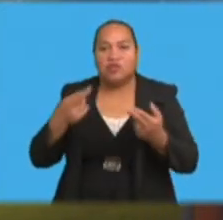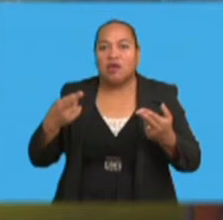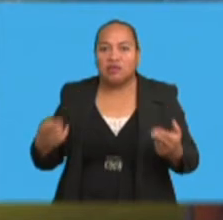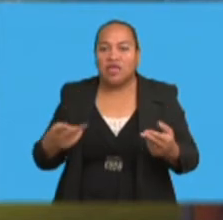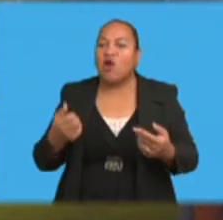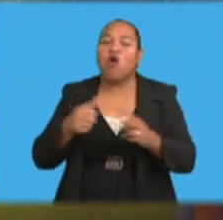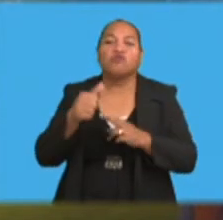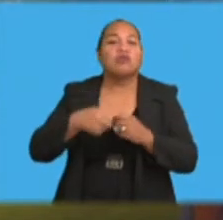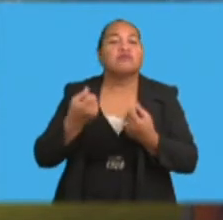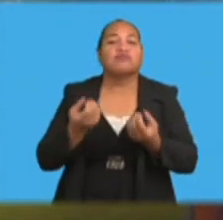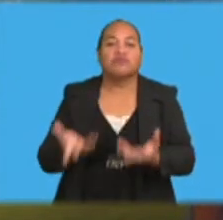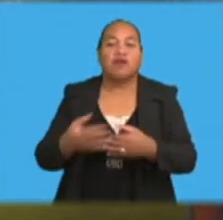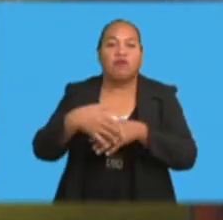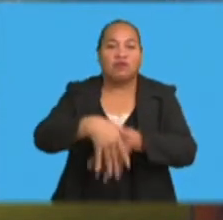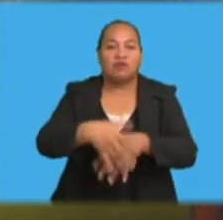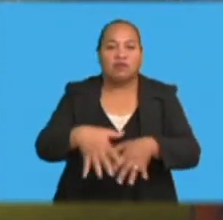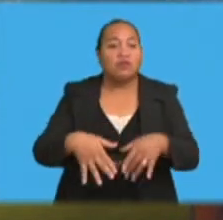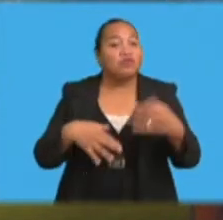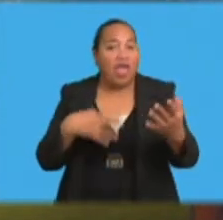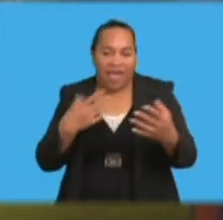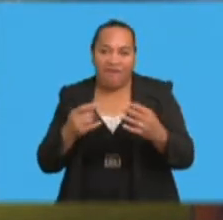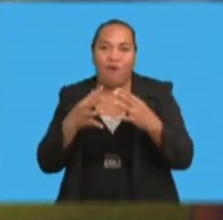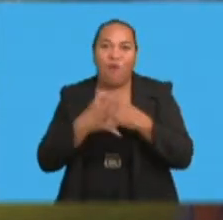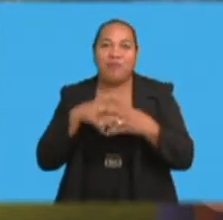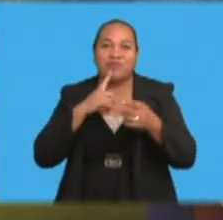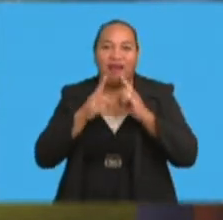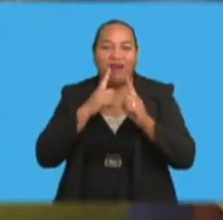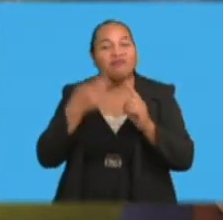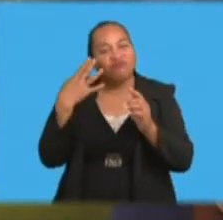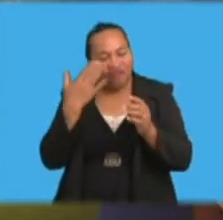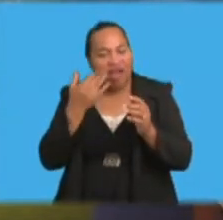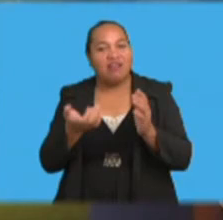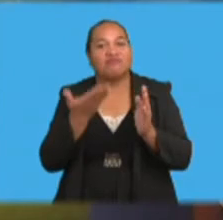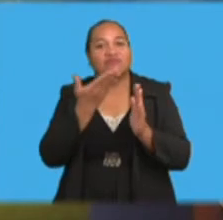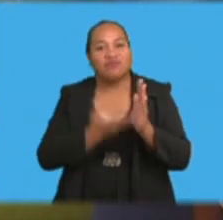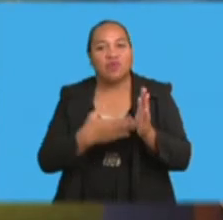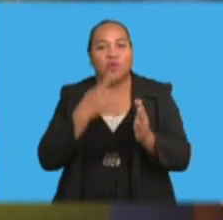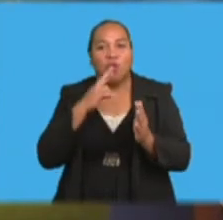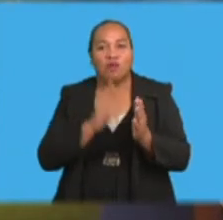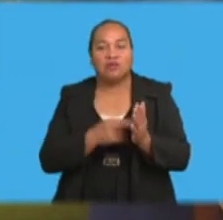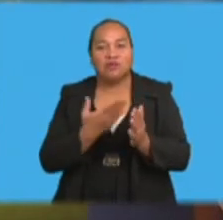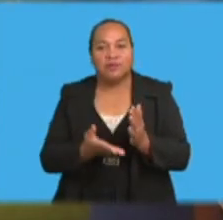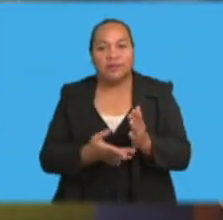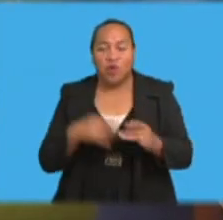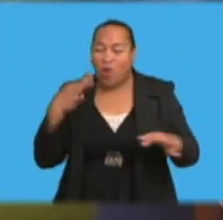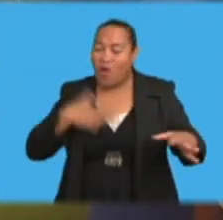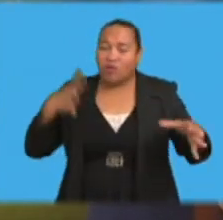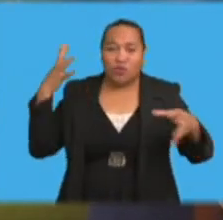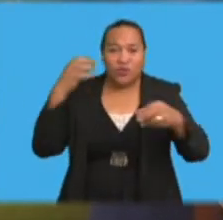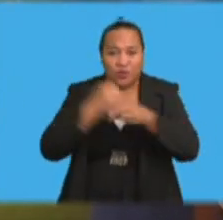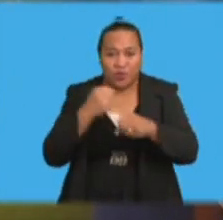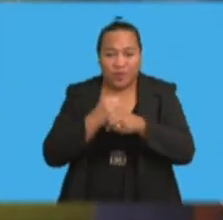these publications are posted on the RBF website, Madam Speaker. Madam Speaker, I wish to conclude by highlighting